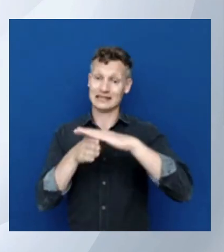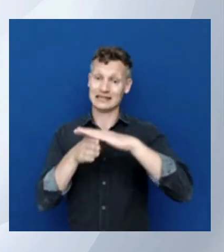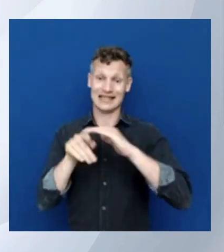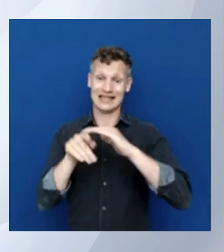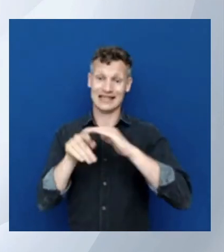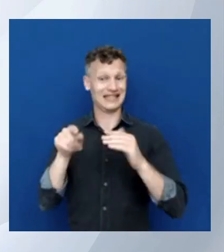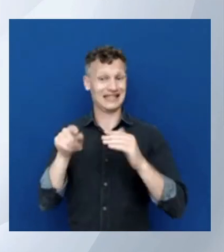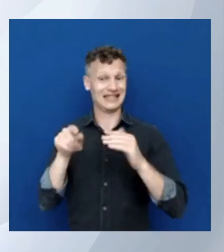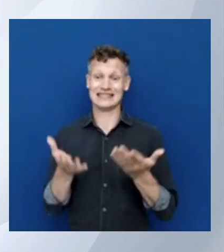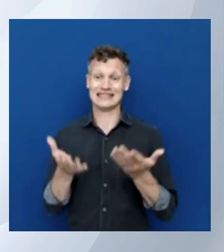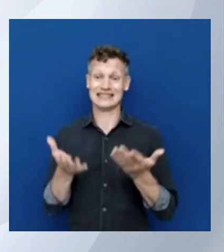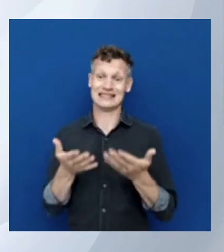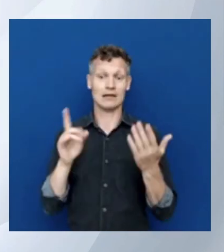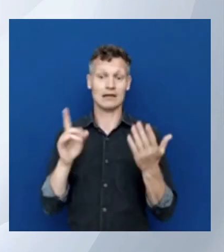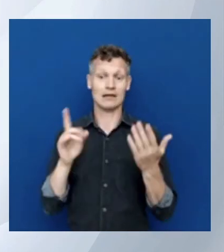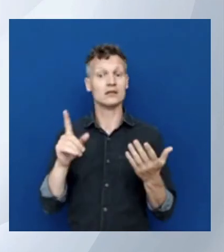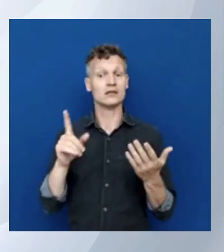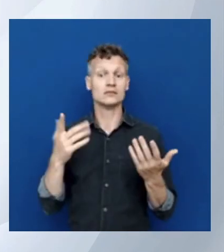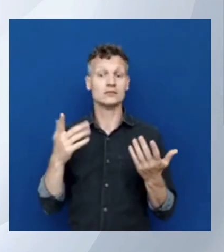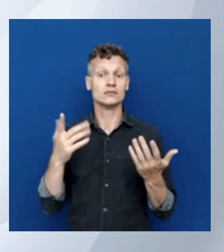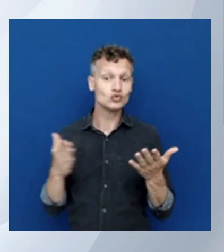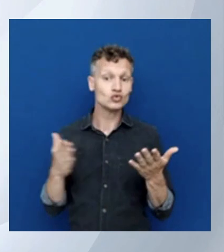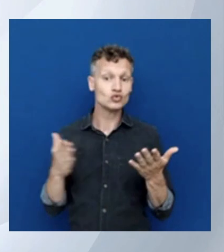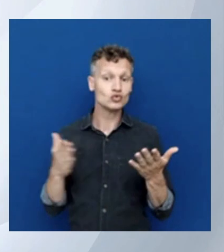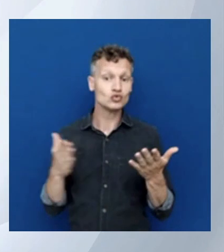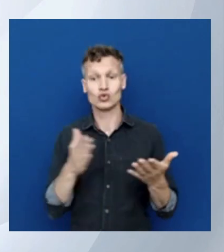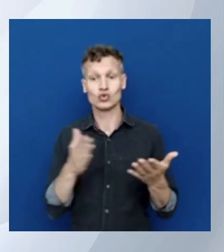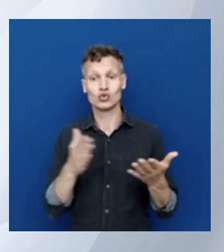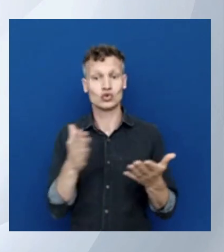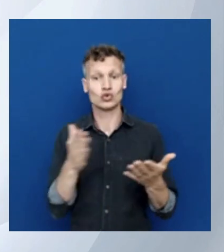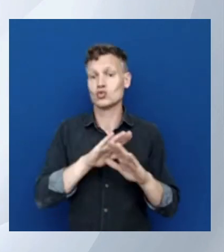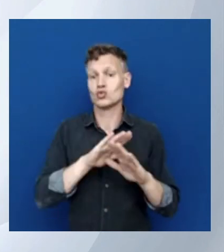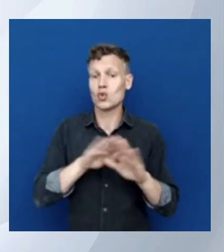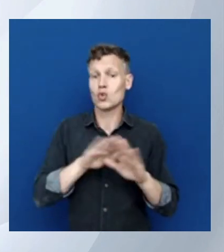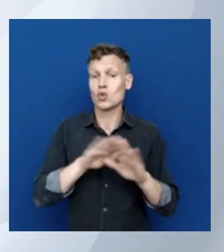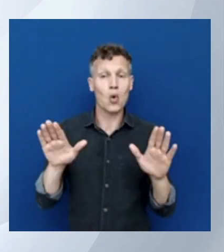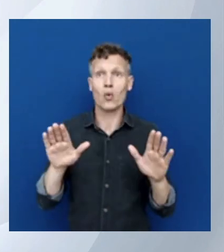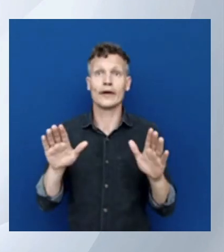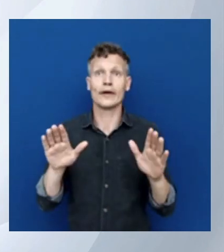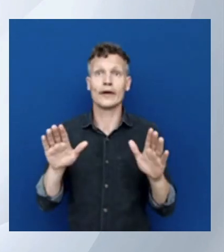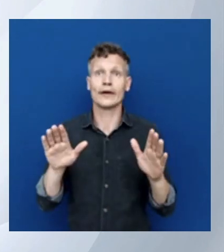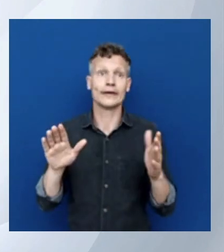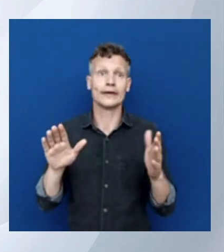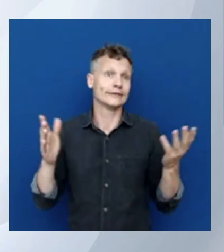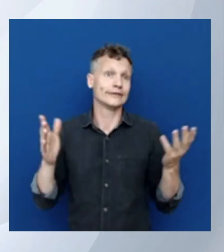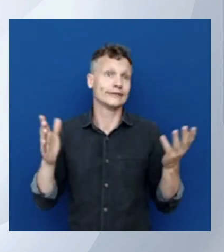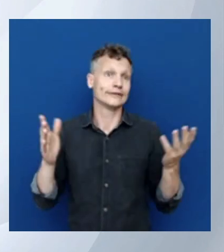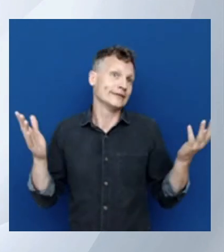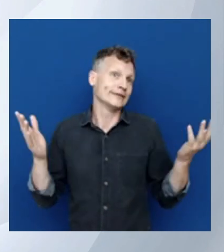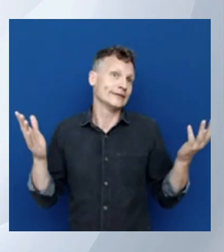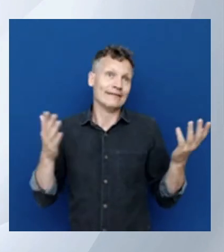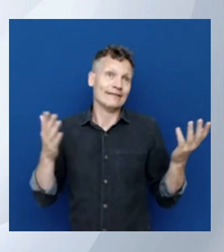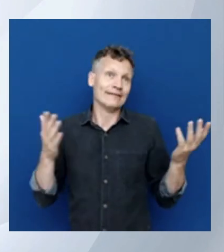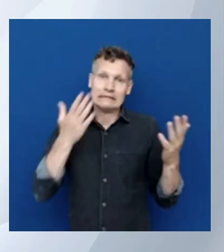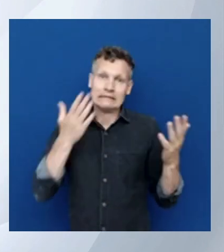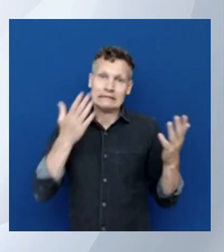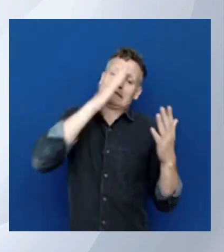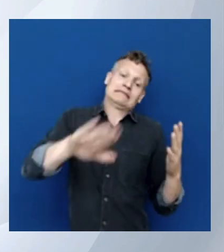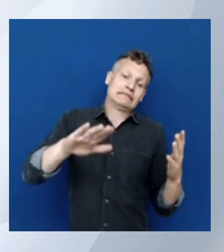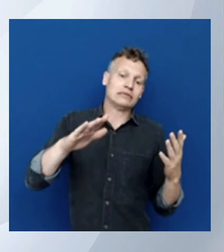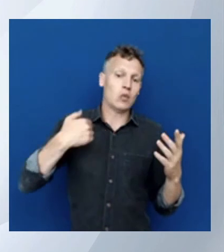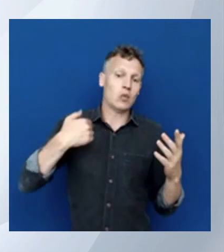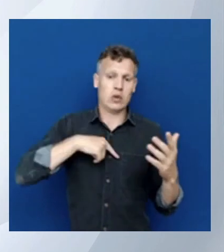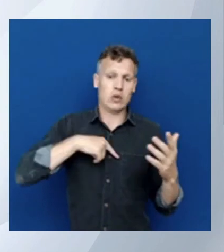in understanding that we all live in an empathy bubble. The only difficulty is to really start